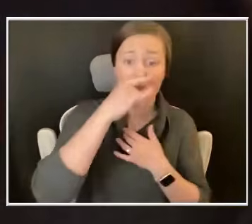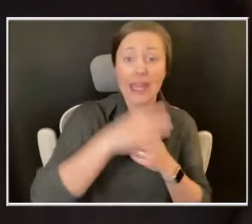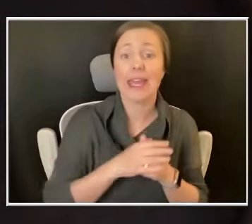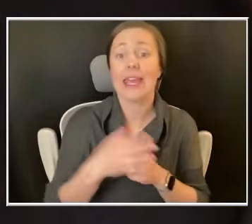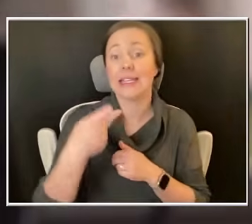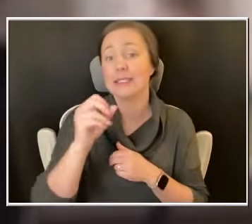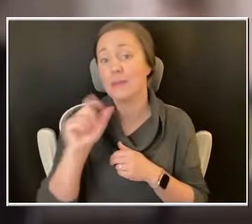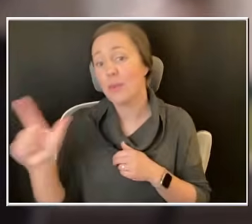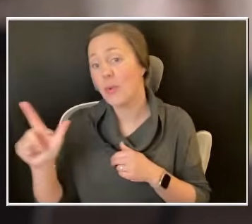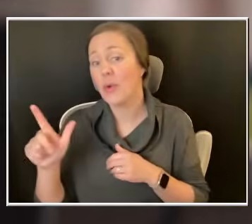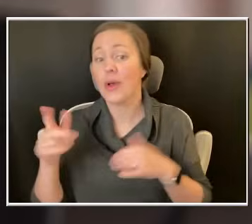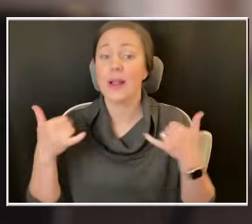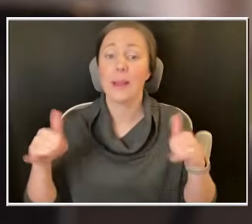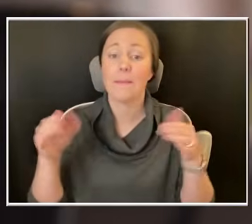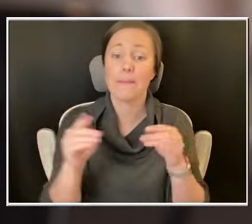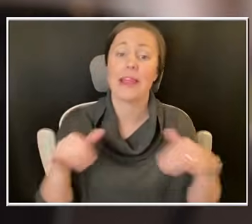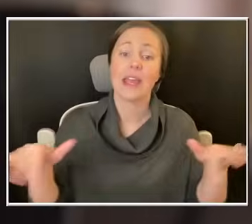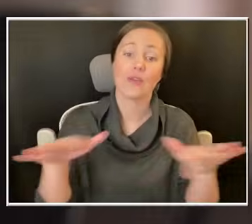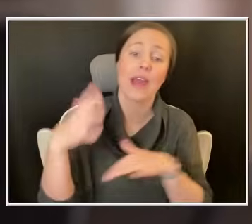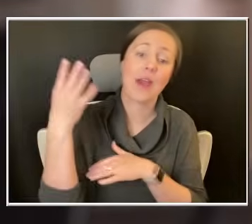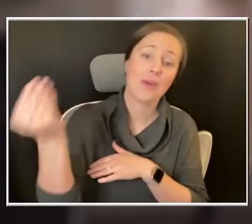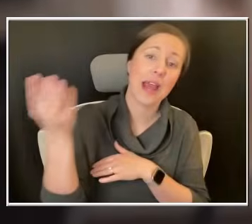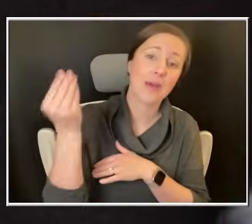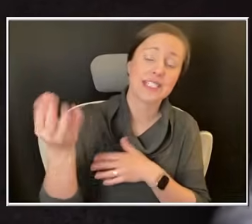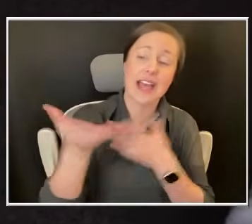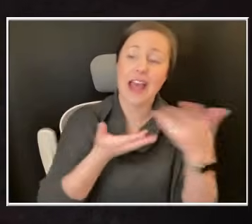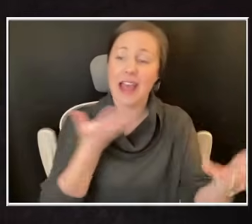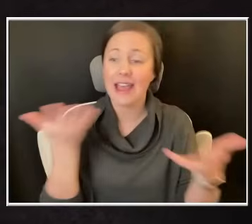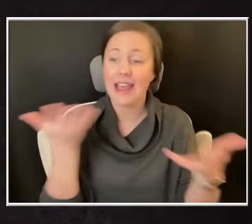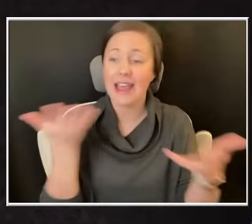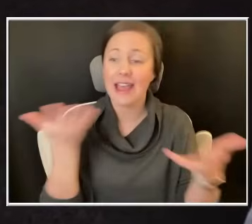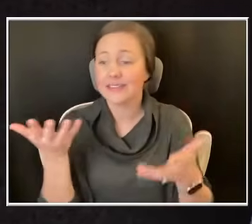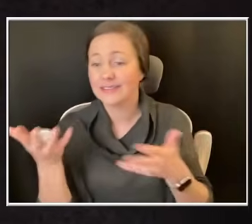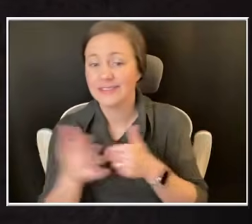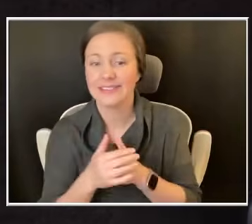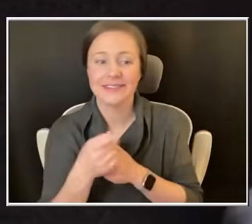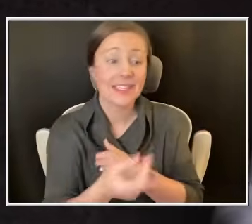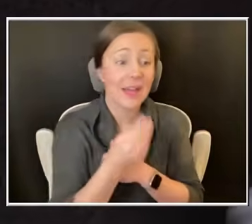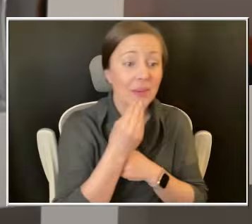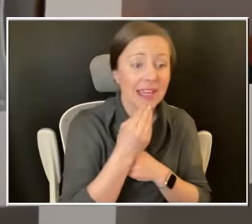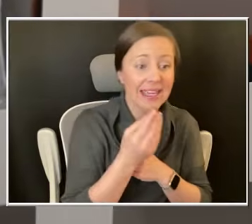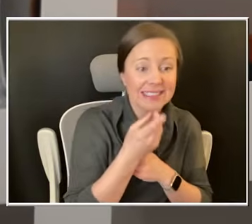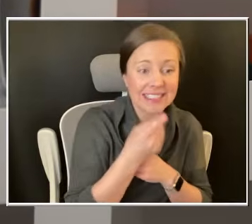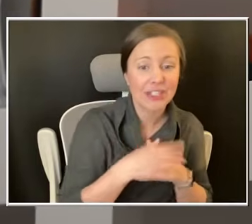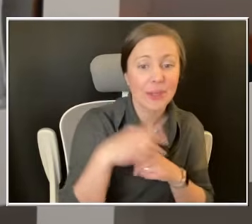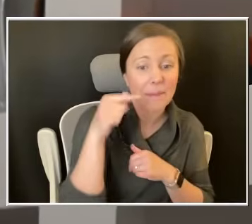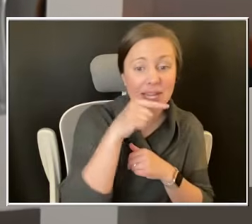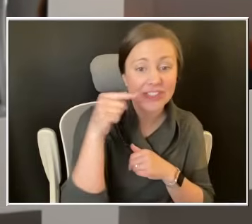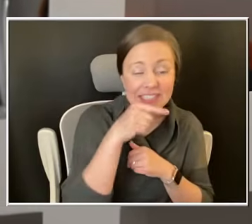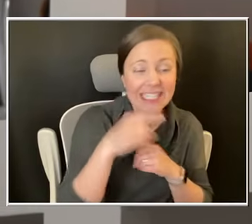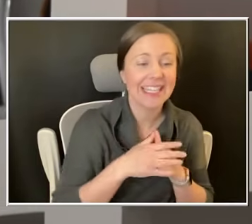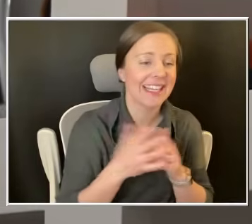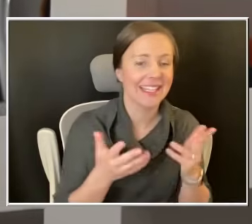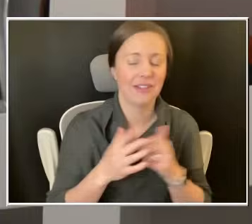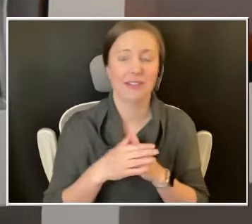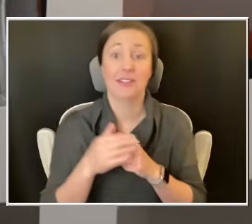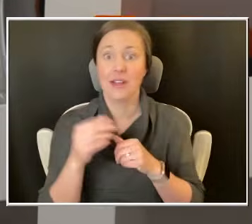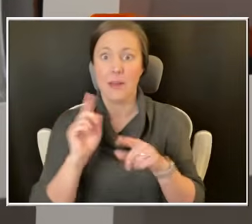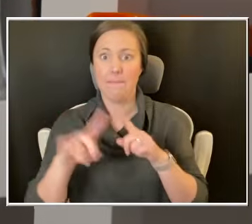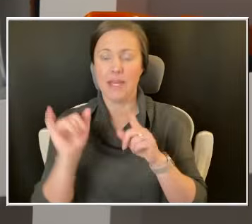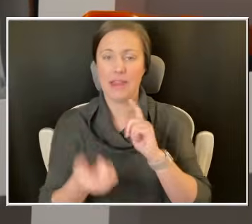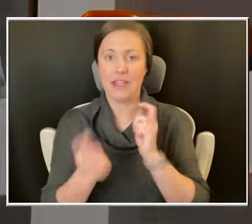this little piggy ate all of his dinner and went to sleep and brushed his teeth, just like you. But that changed February